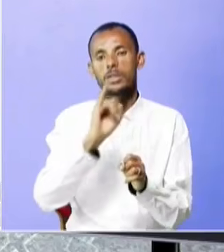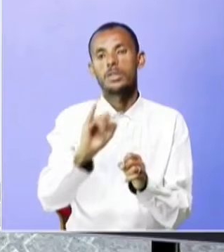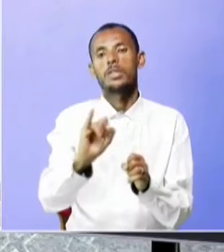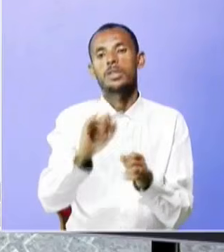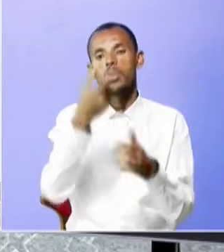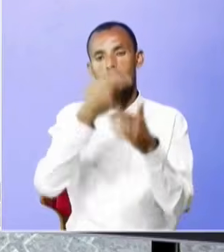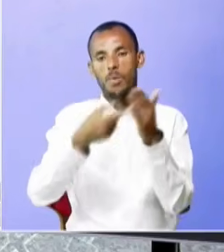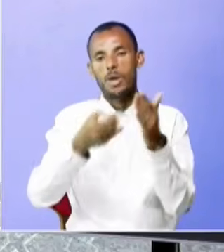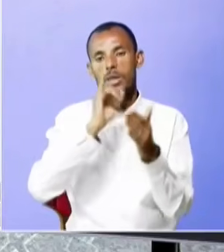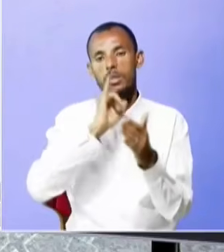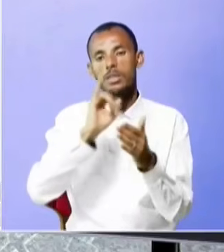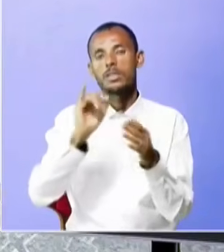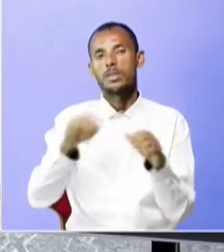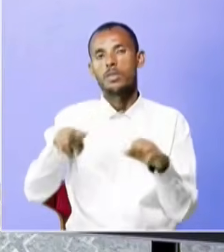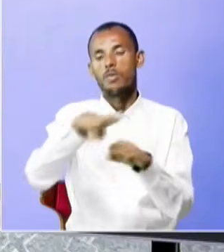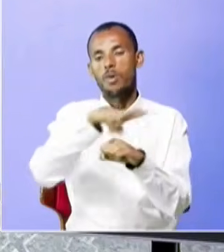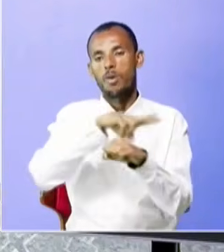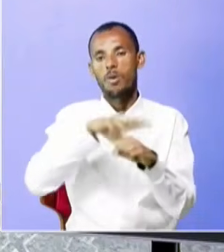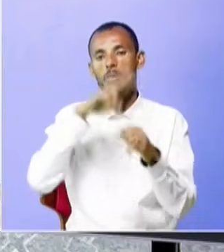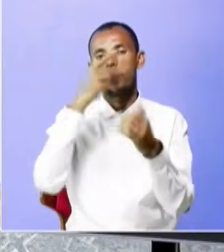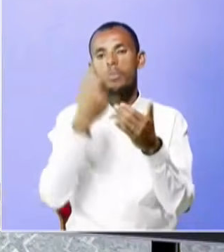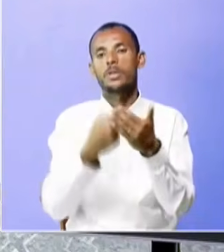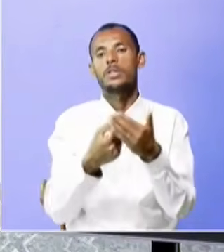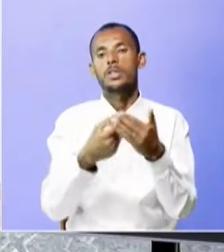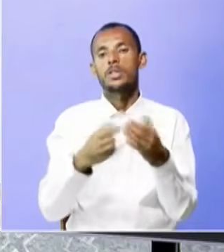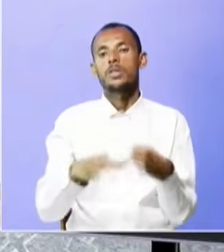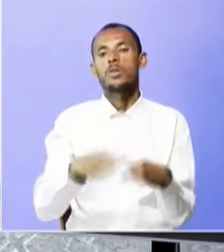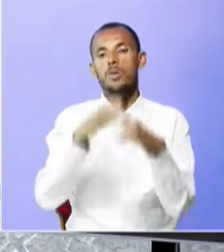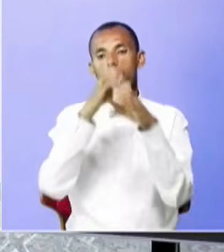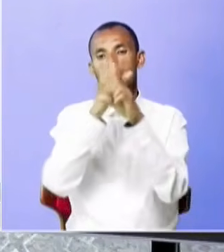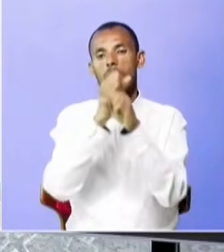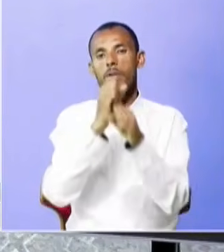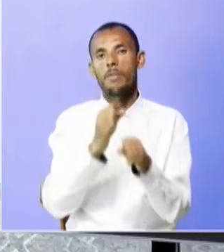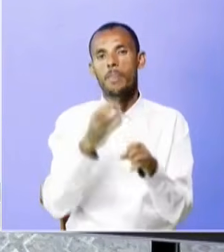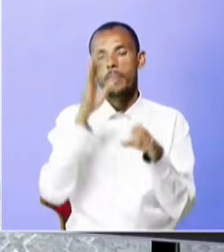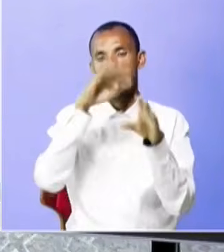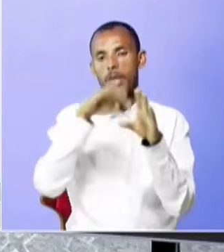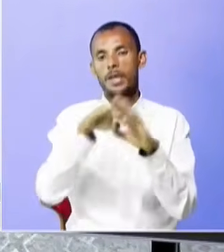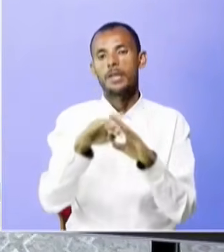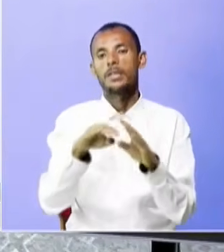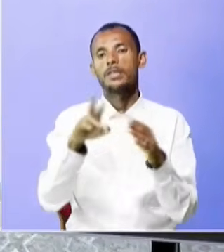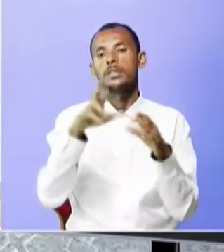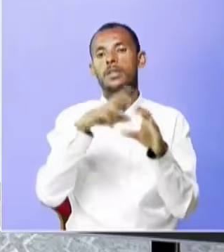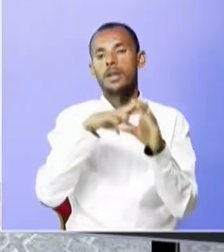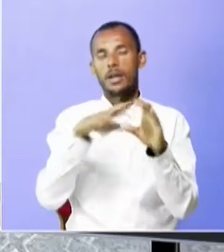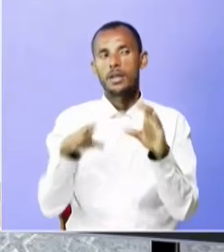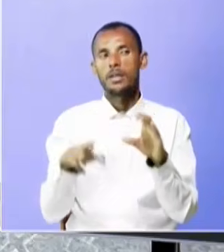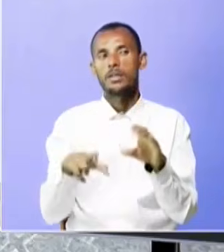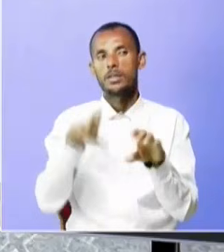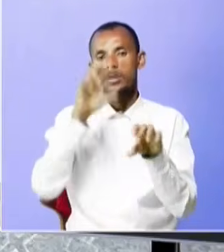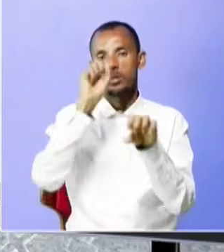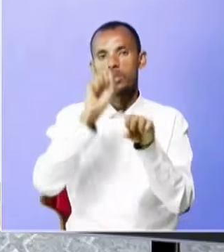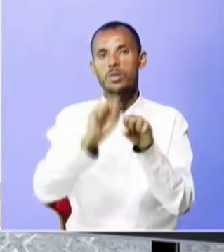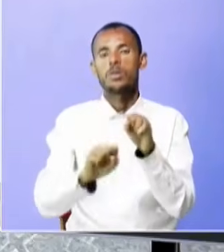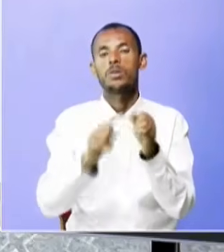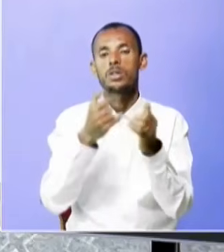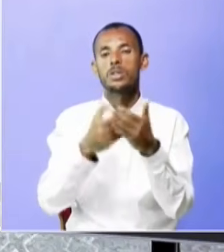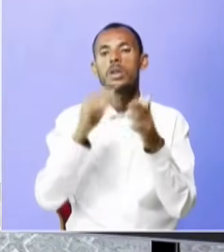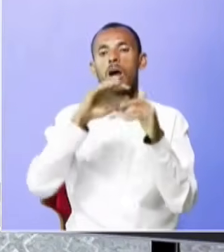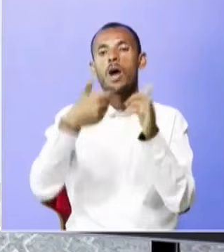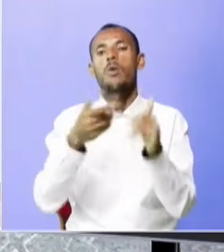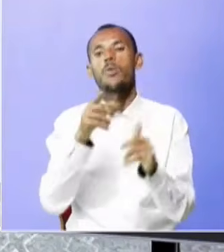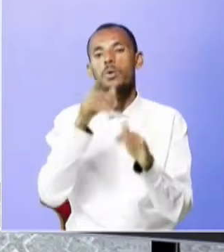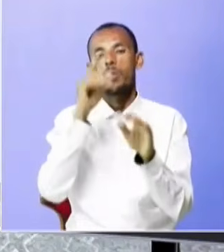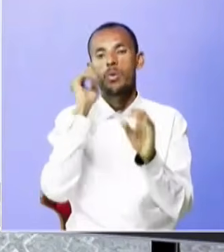what is the volume of this cone in terms of the radius? So this is how you do